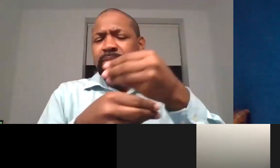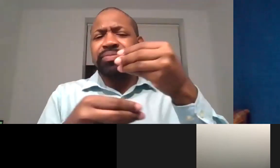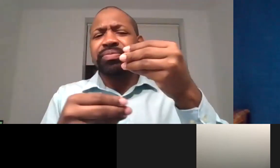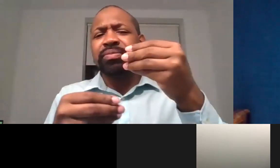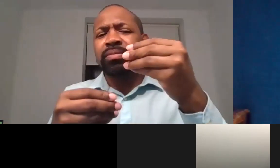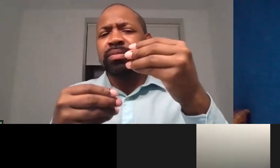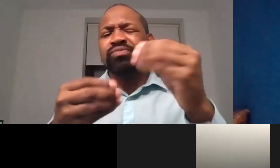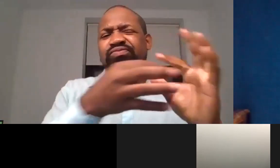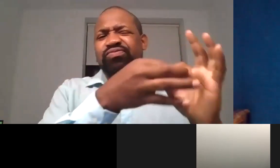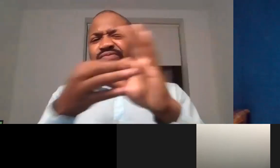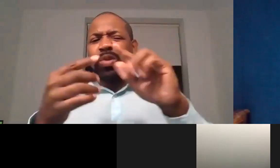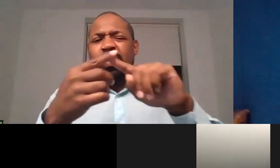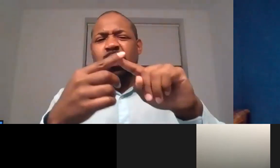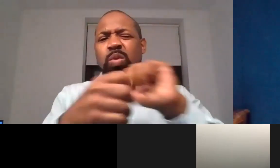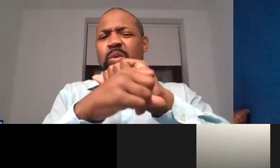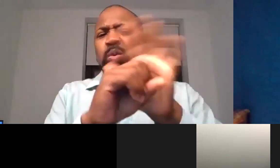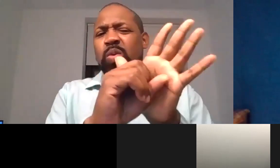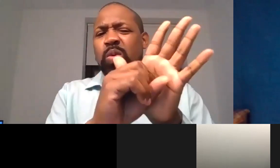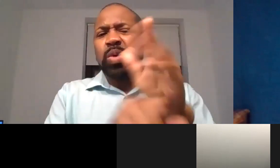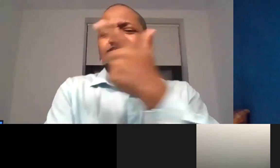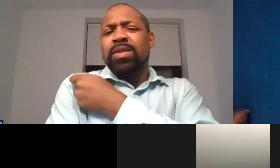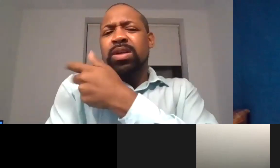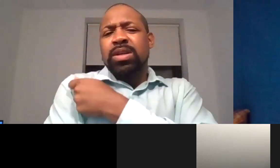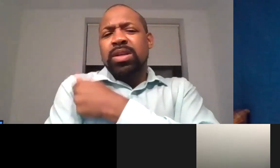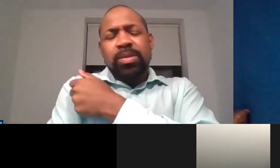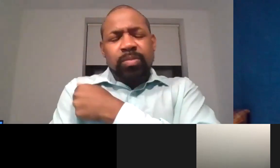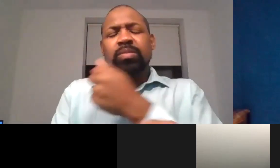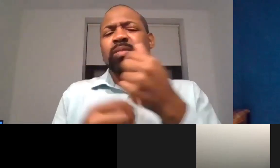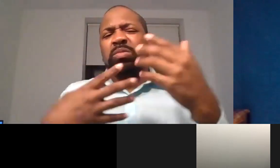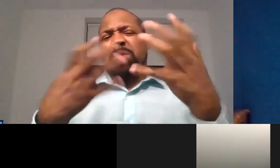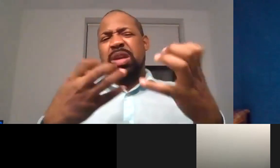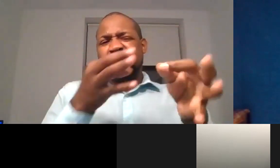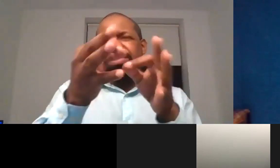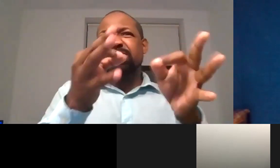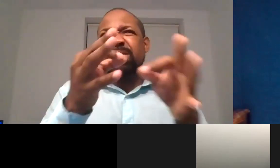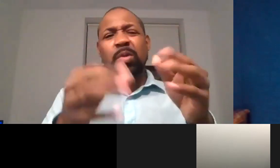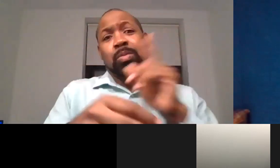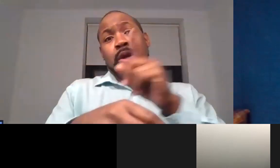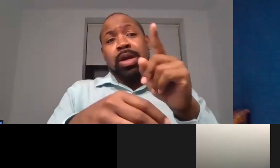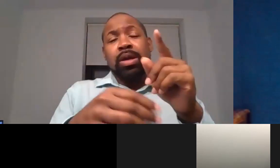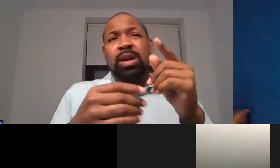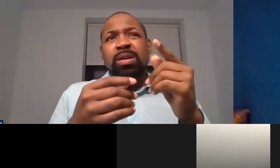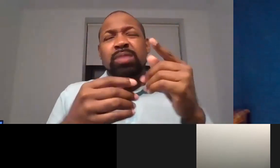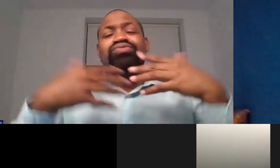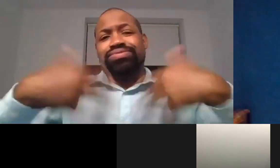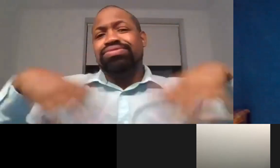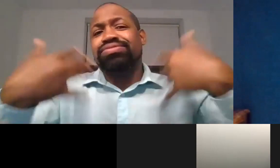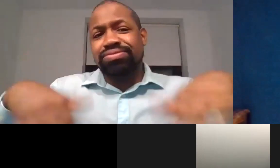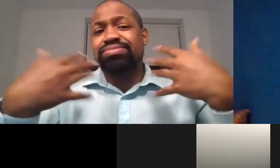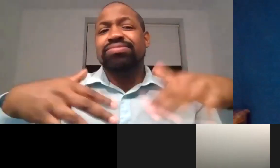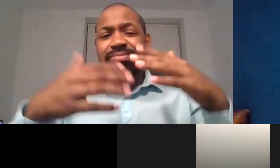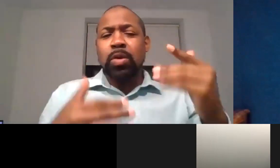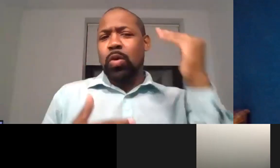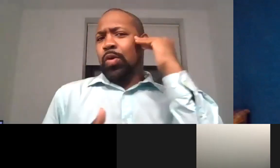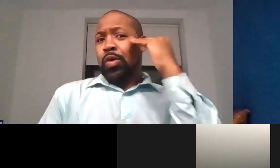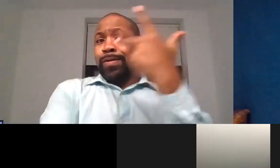Yeah, I wanted to add, related to the COVID vaccines, I wanted to explain